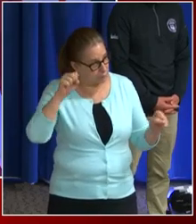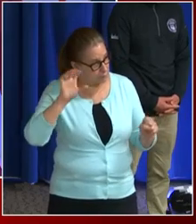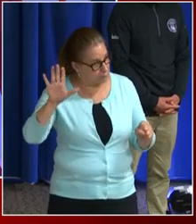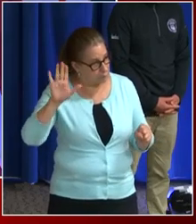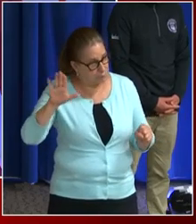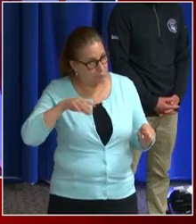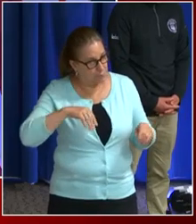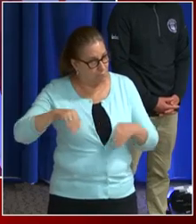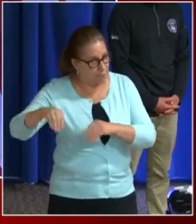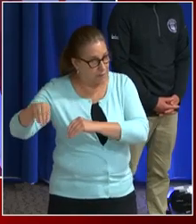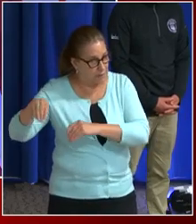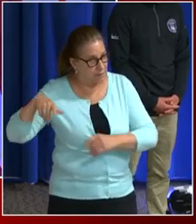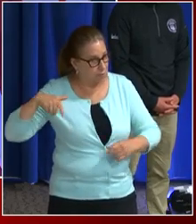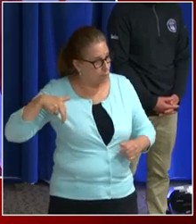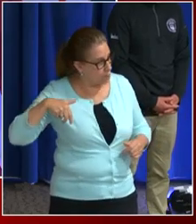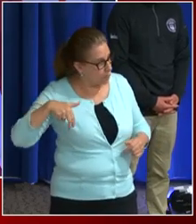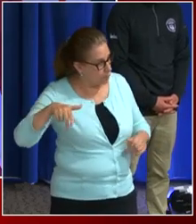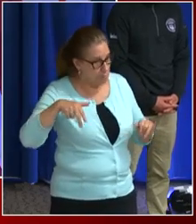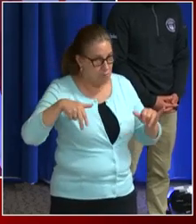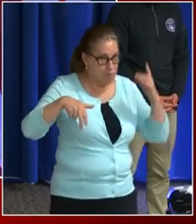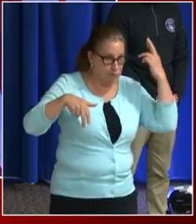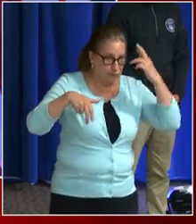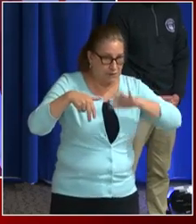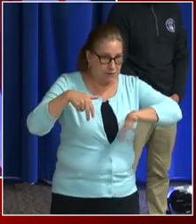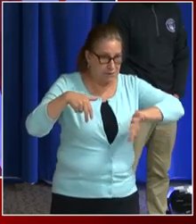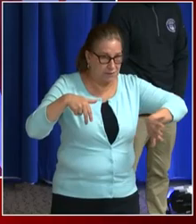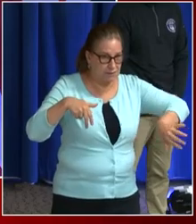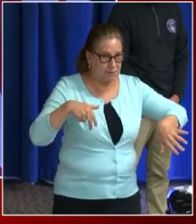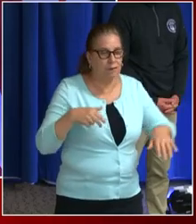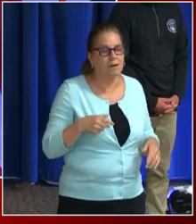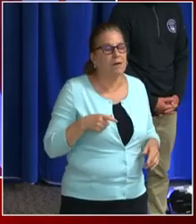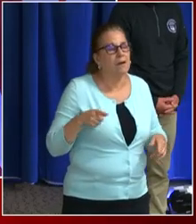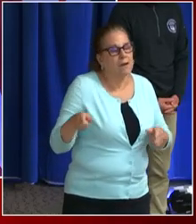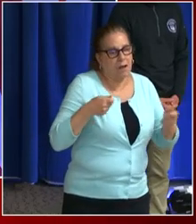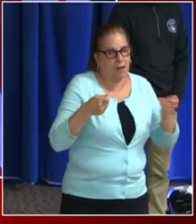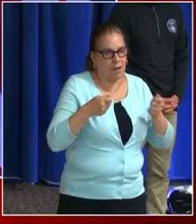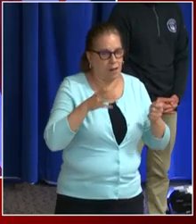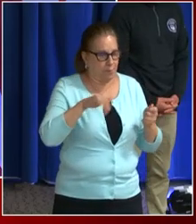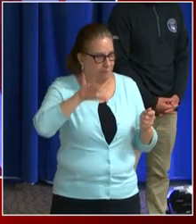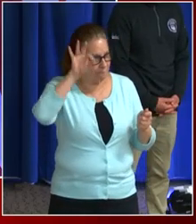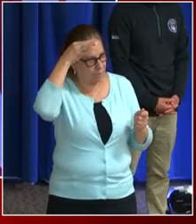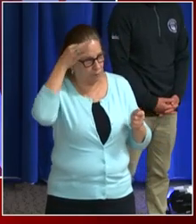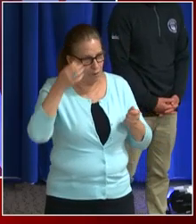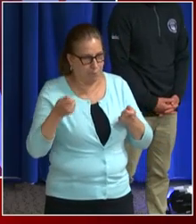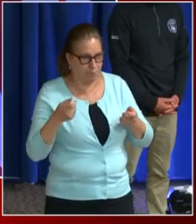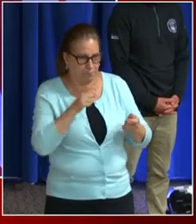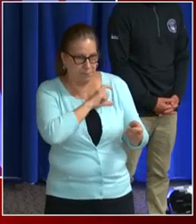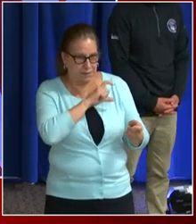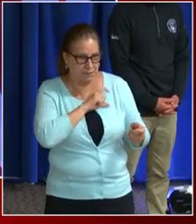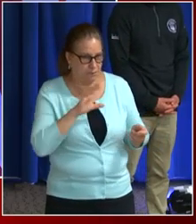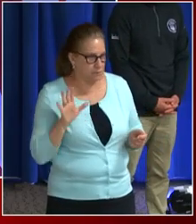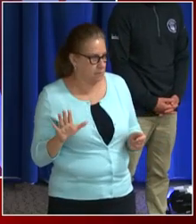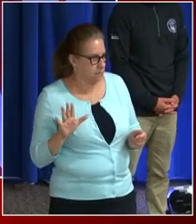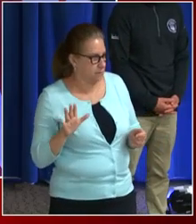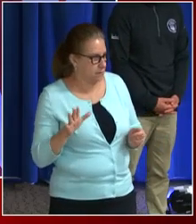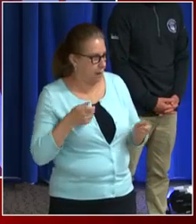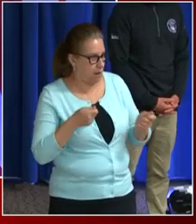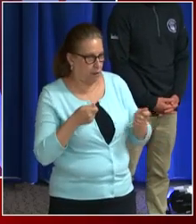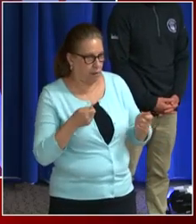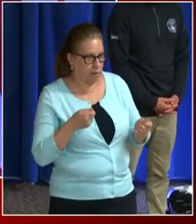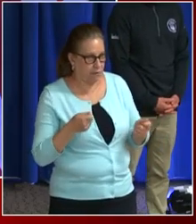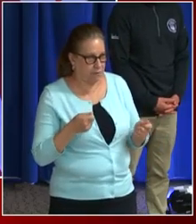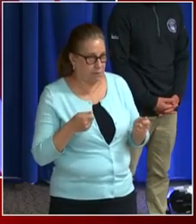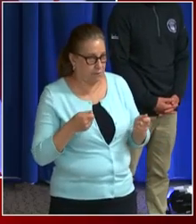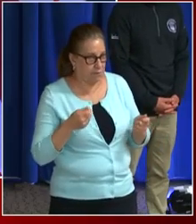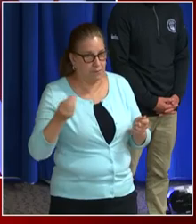was handled by federal resources. I was told of the movement. It was an